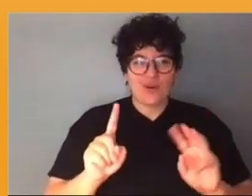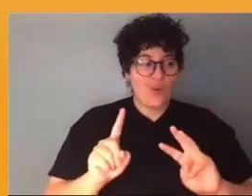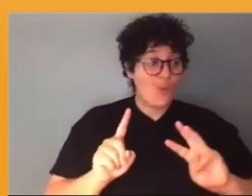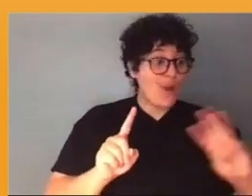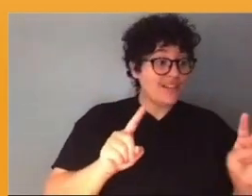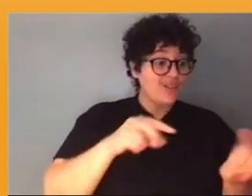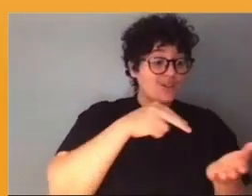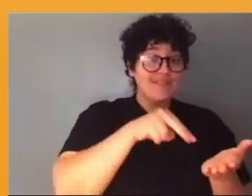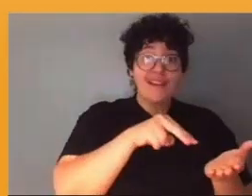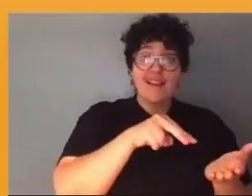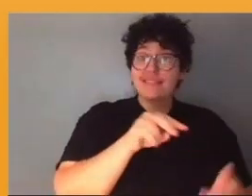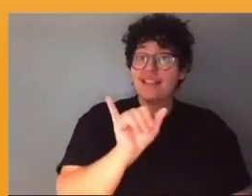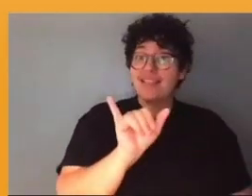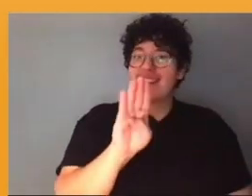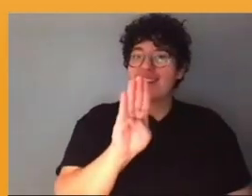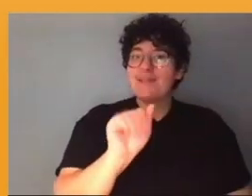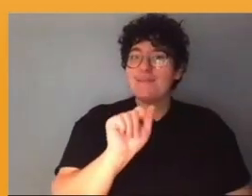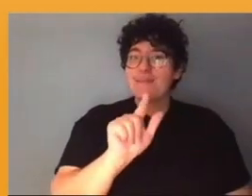ballet,